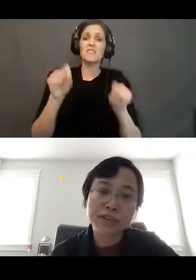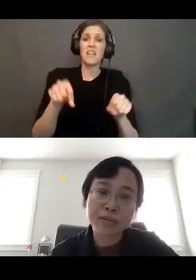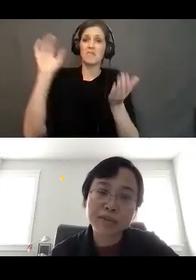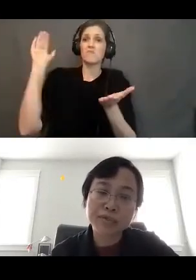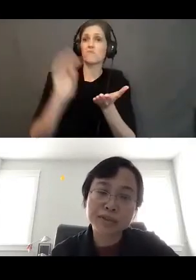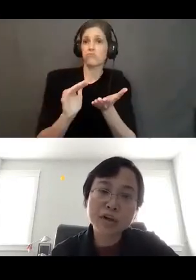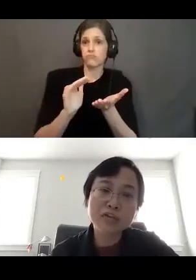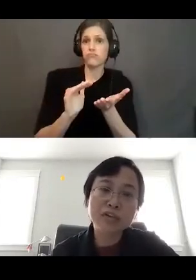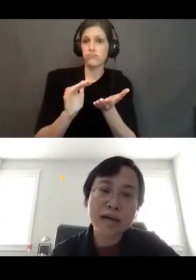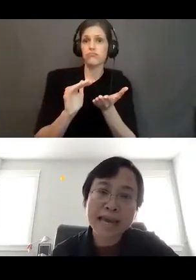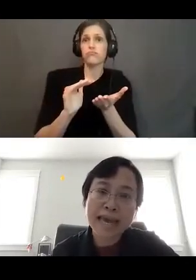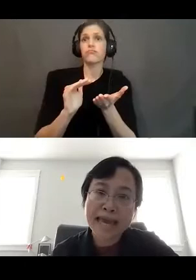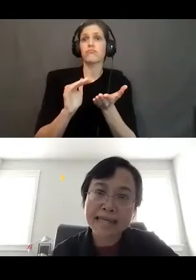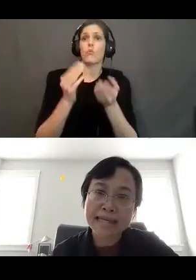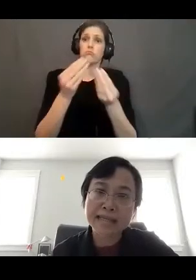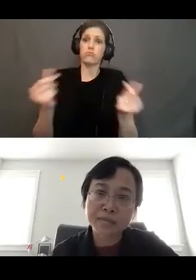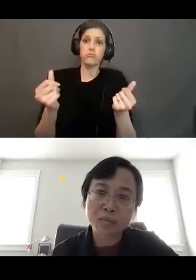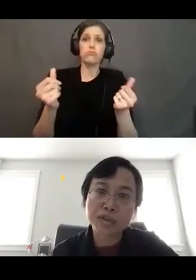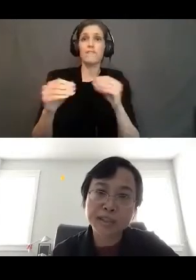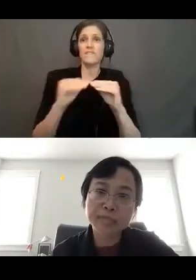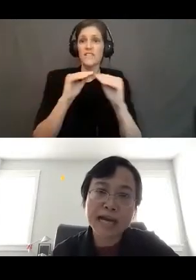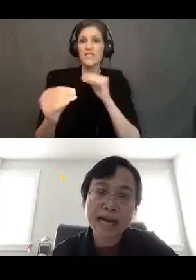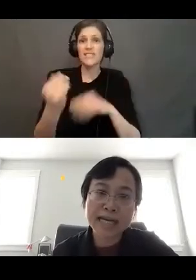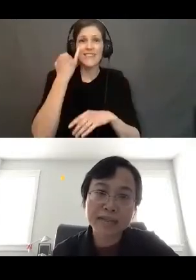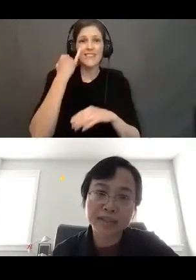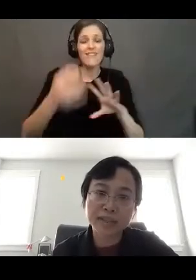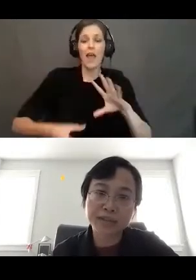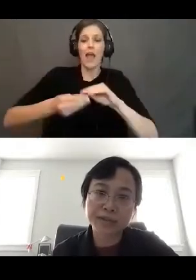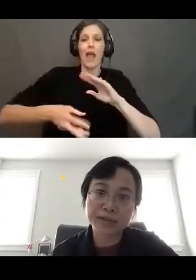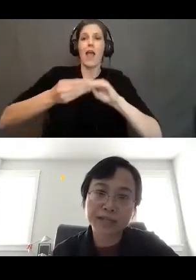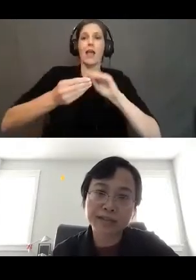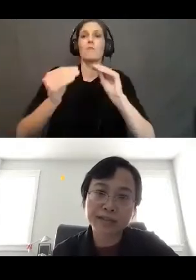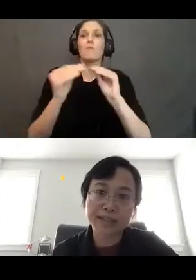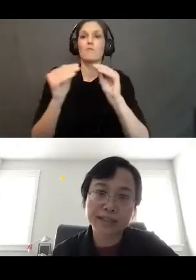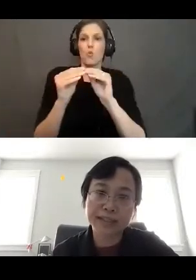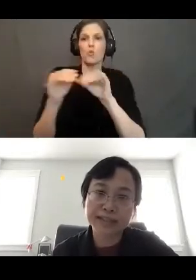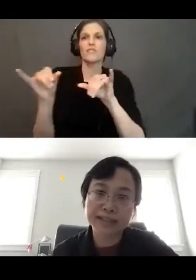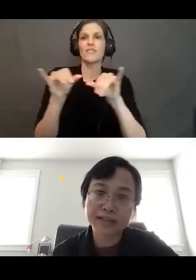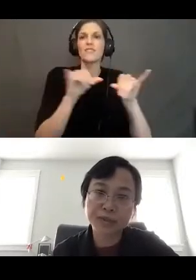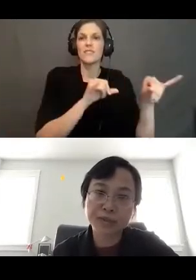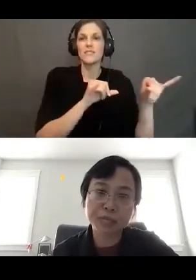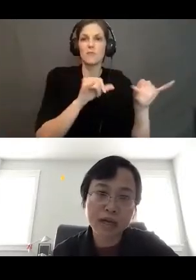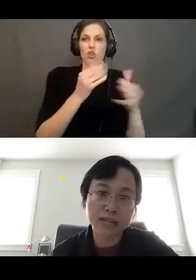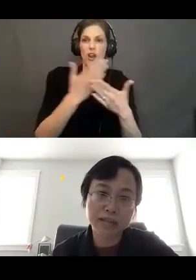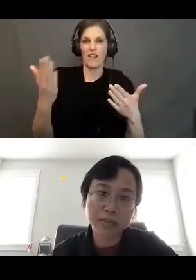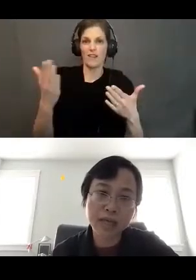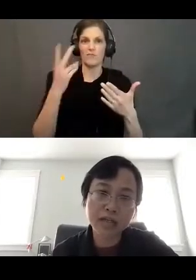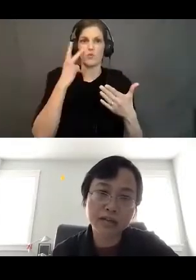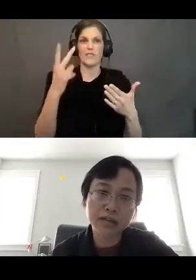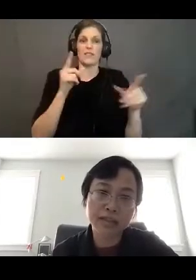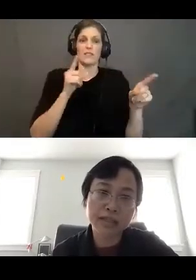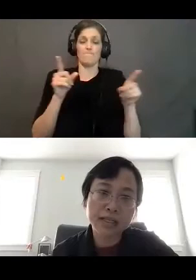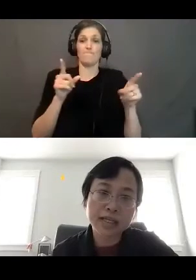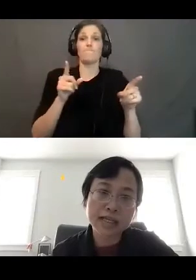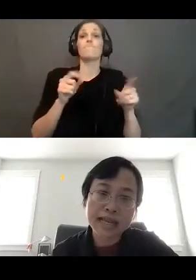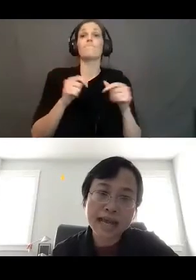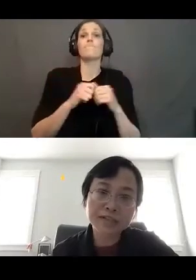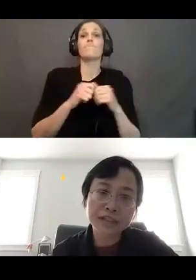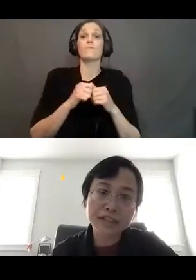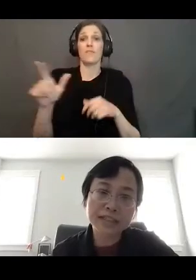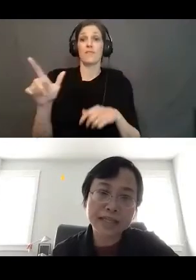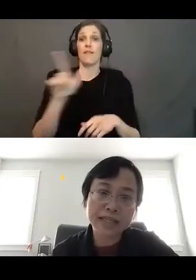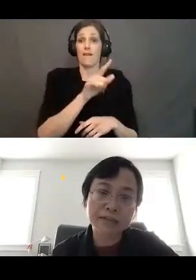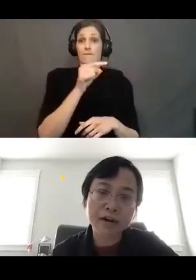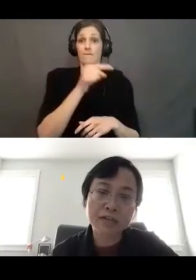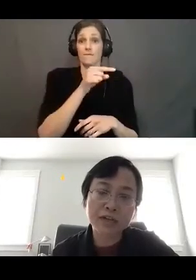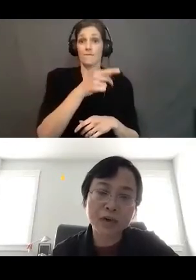or can be resolved by adding more similar items, as you see in these two plots. The plot on the left